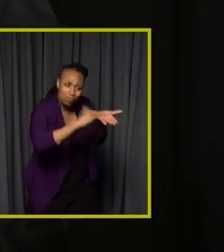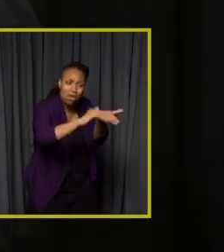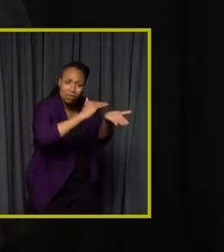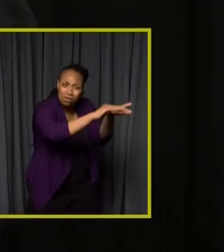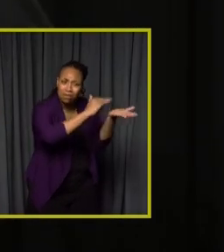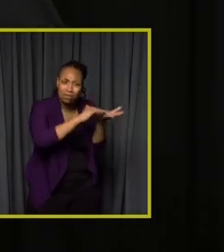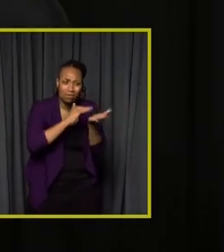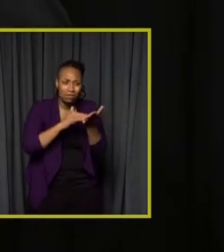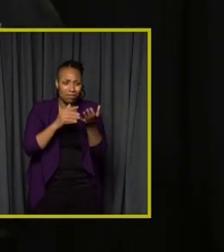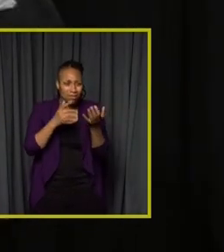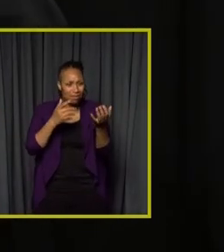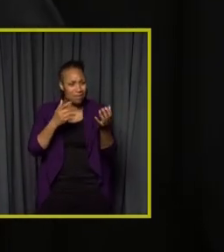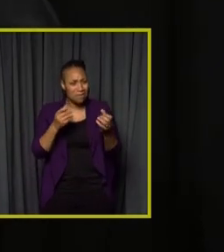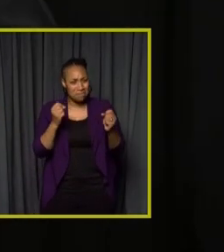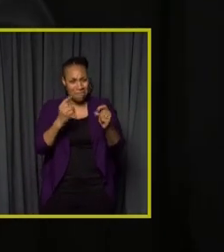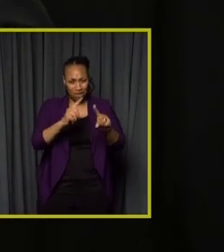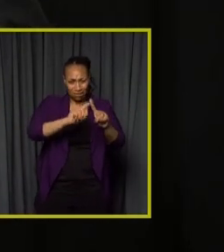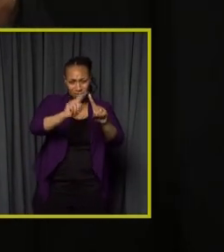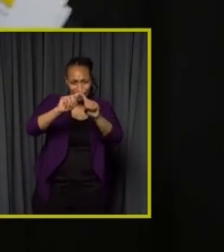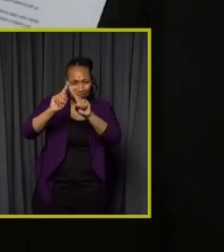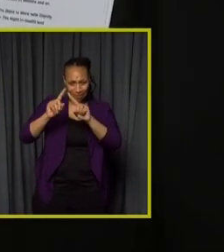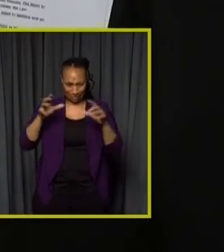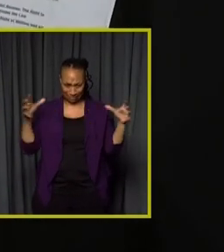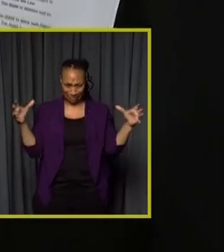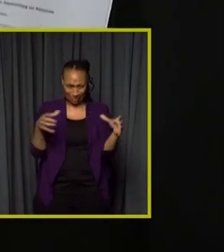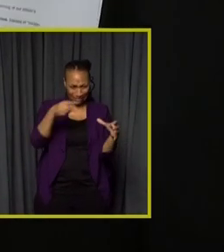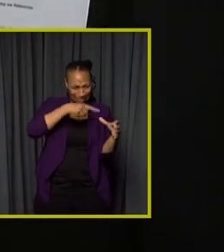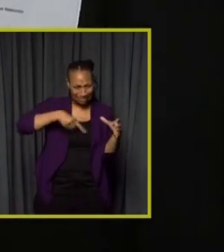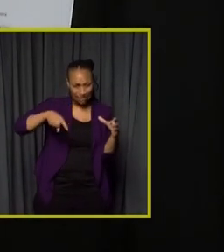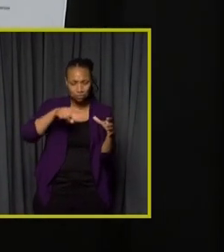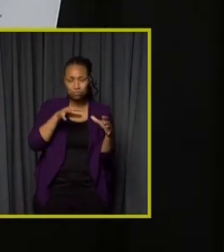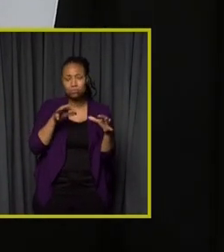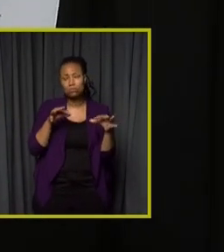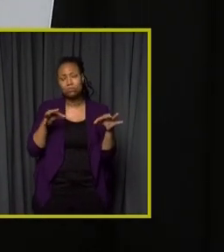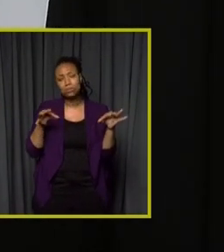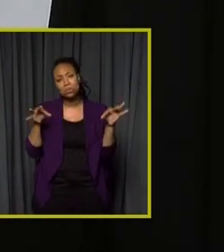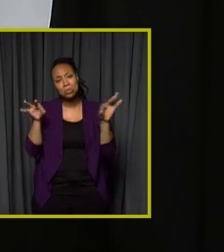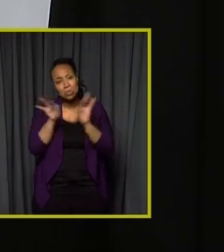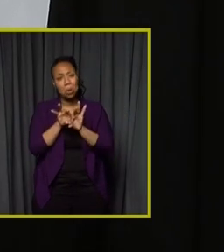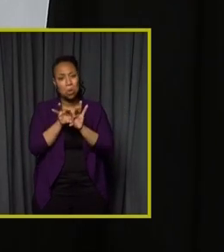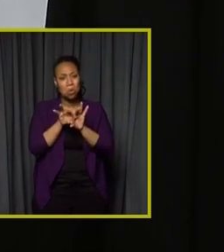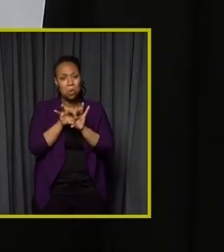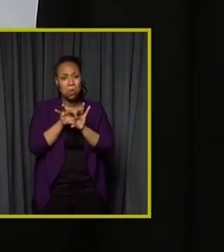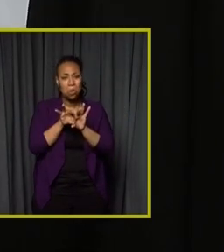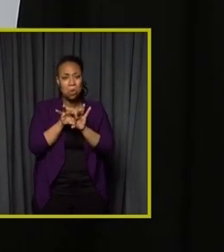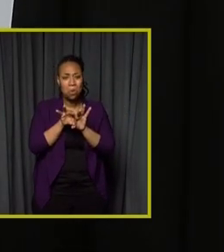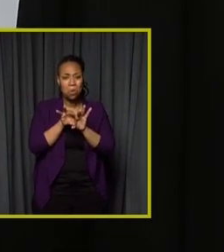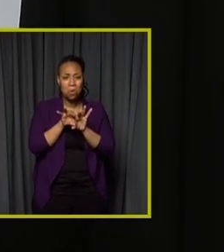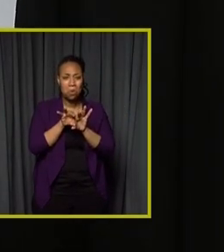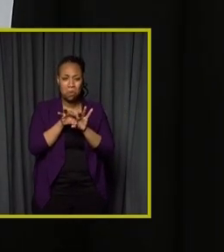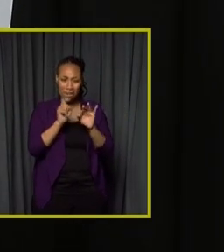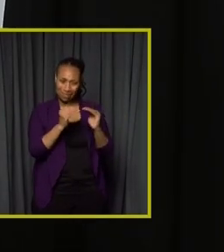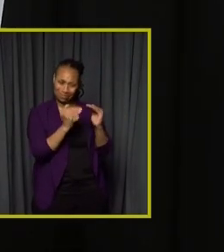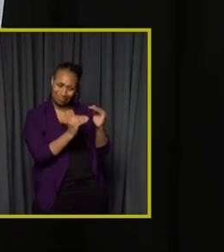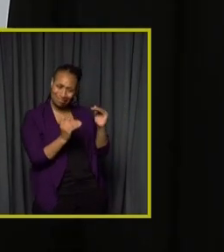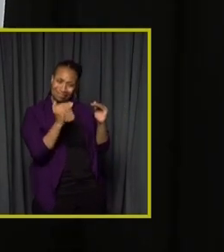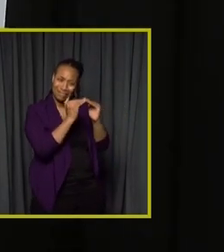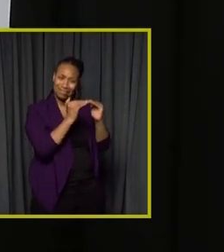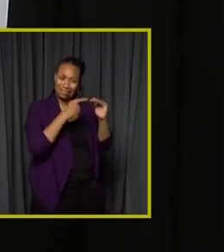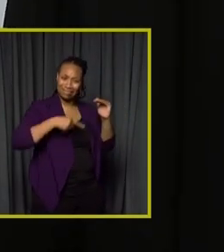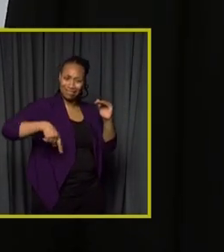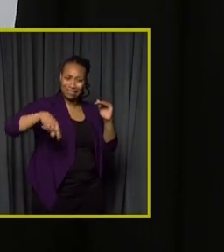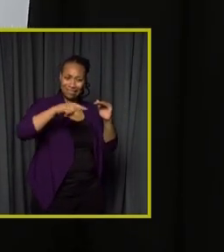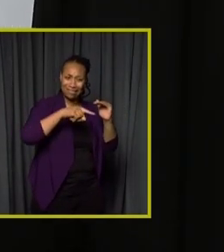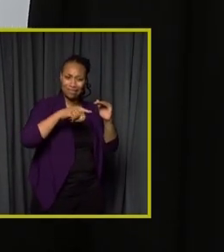land. We have a comprehensive. And somebody asked us one time, they said, well, what one or two things do you want? And